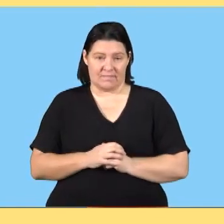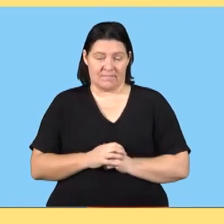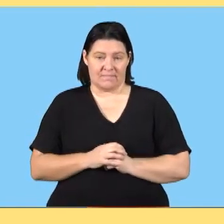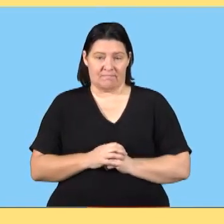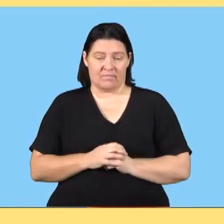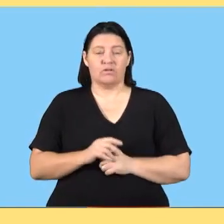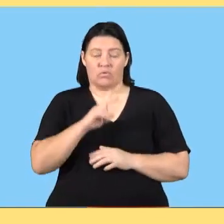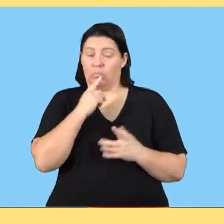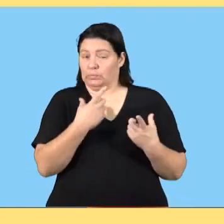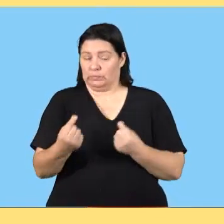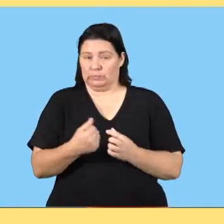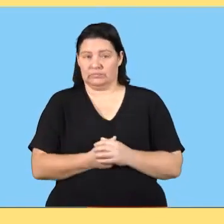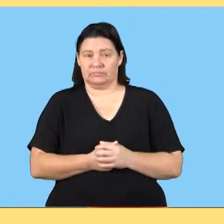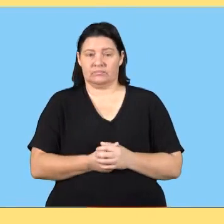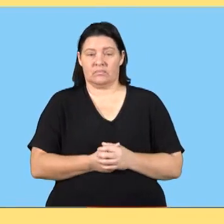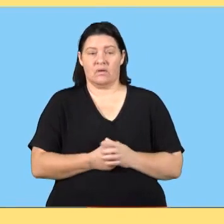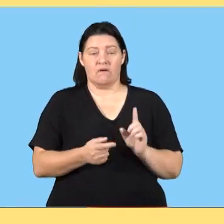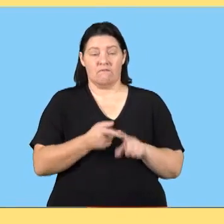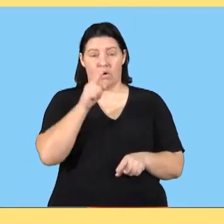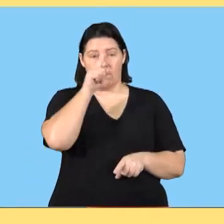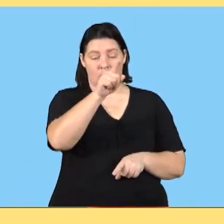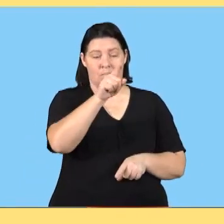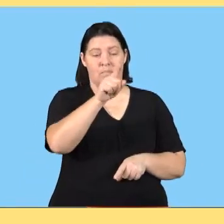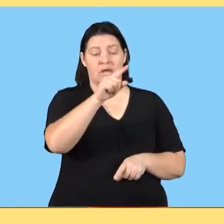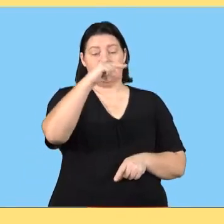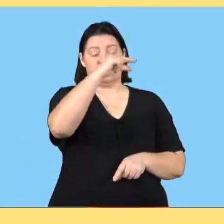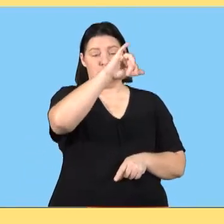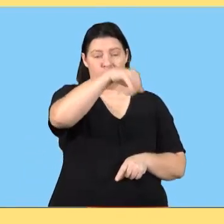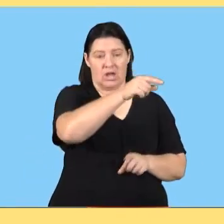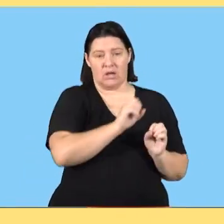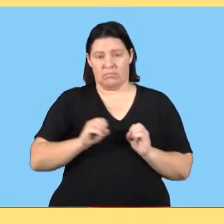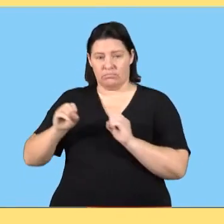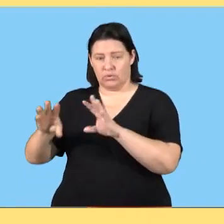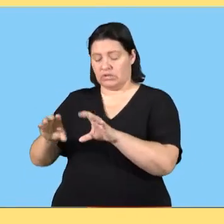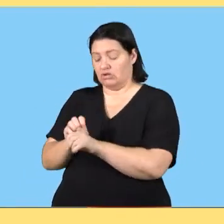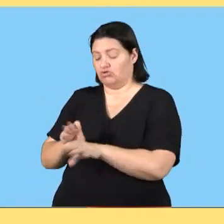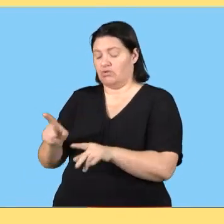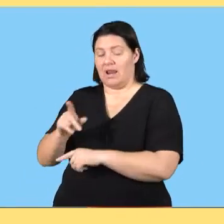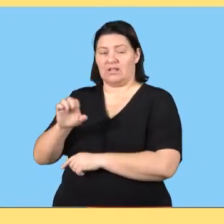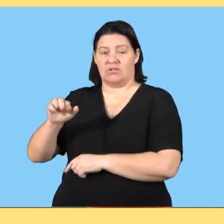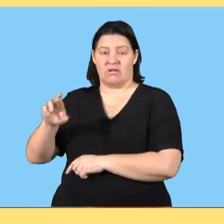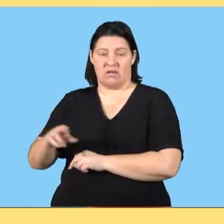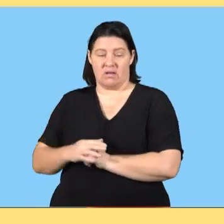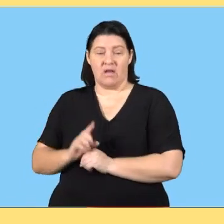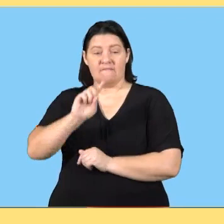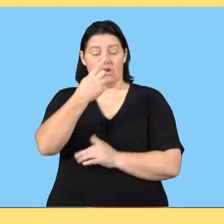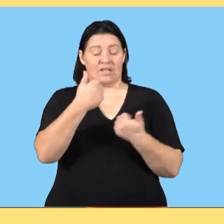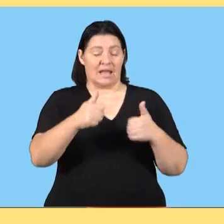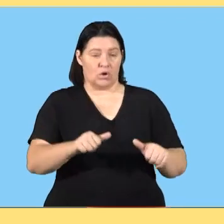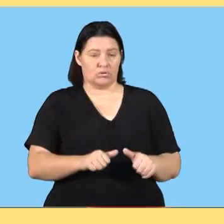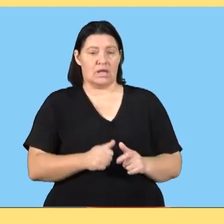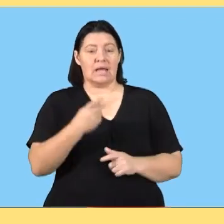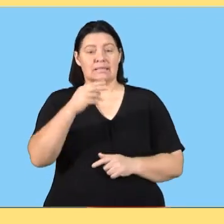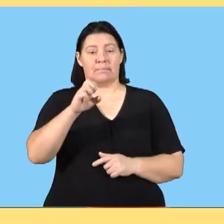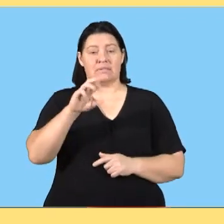general ledger. Let's quickly do that, posting it to the general ledger. In the general ledger, the first